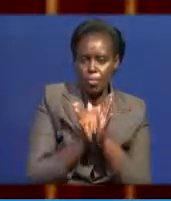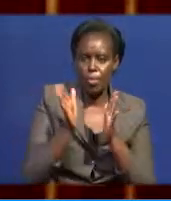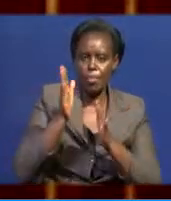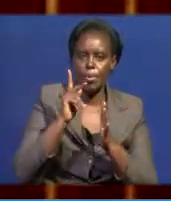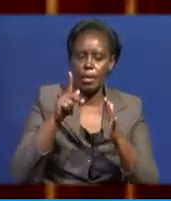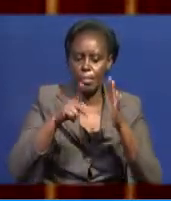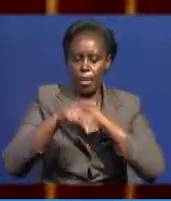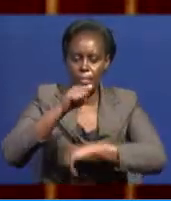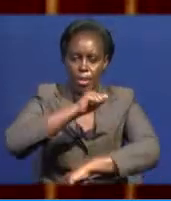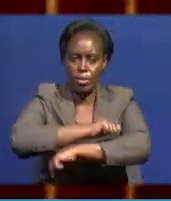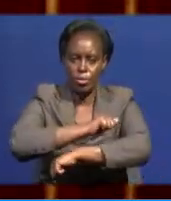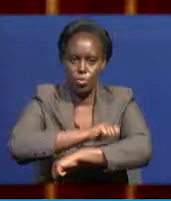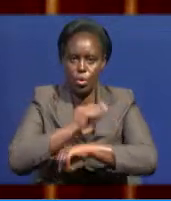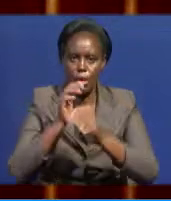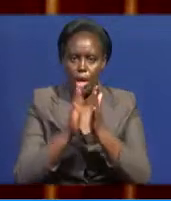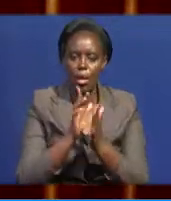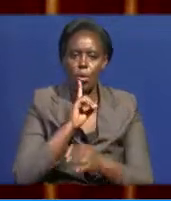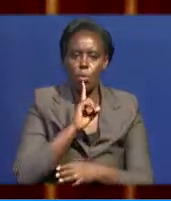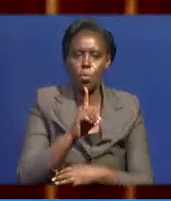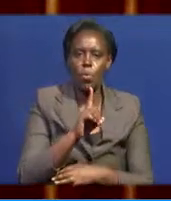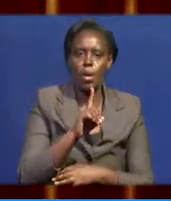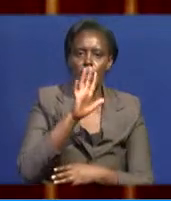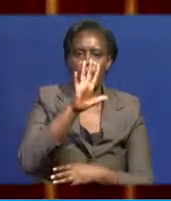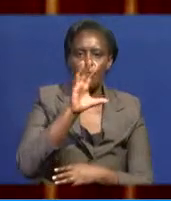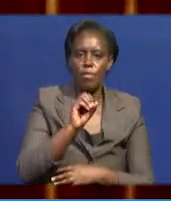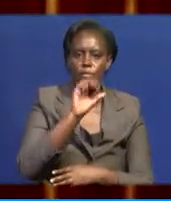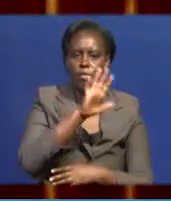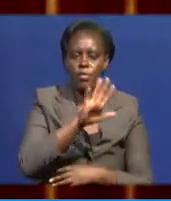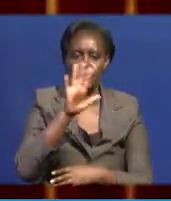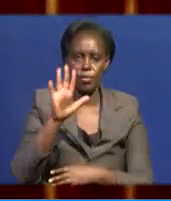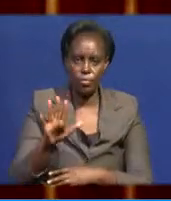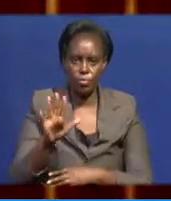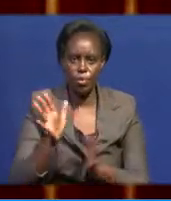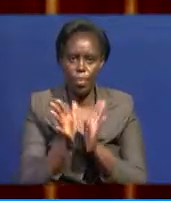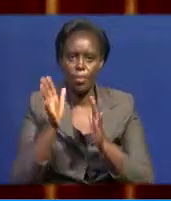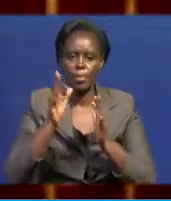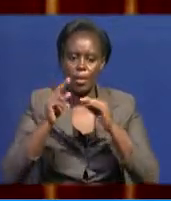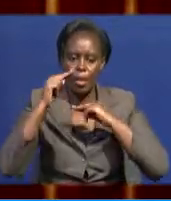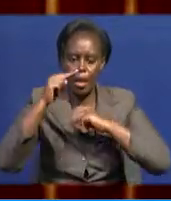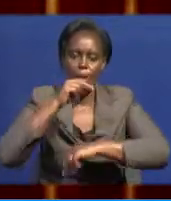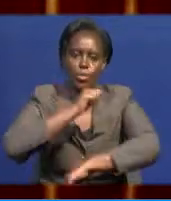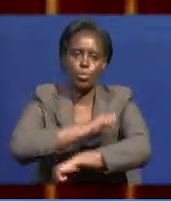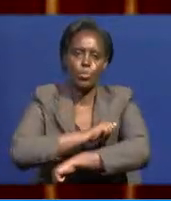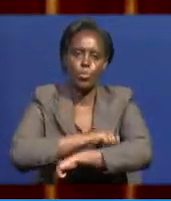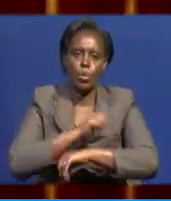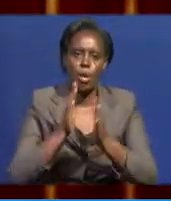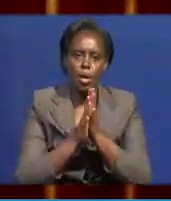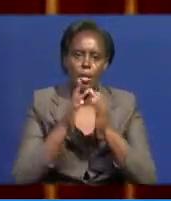public primary schools and 155